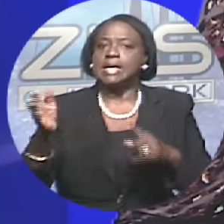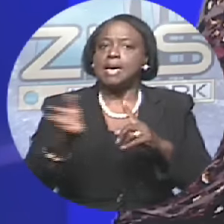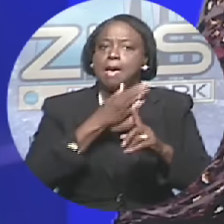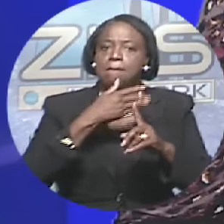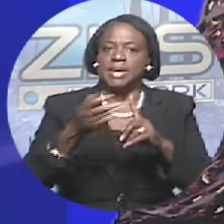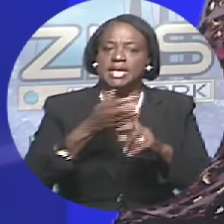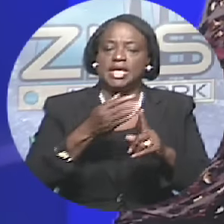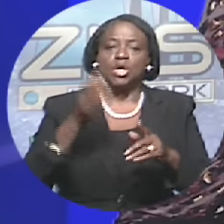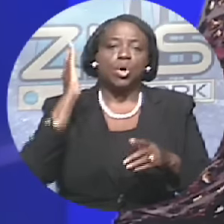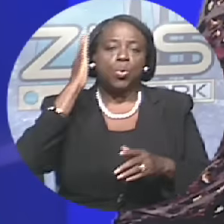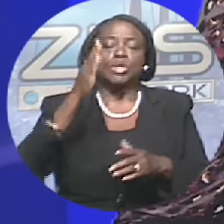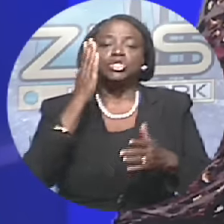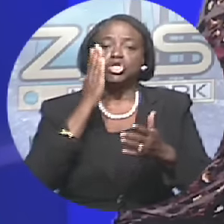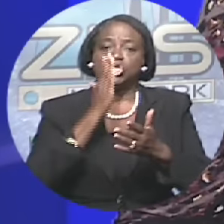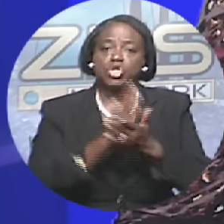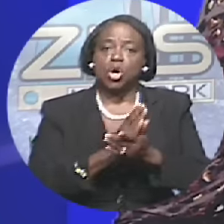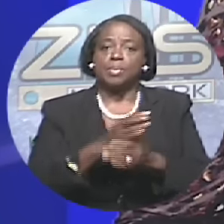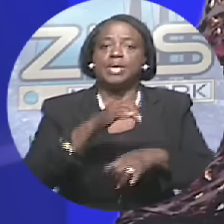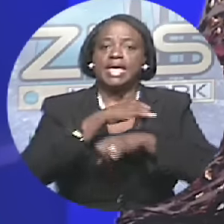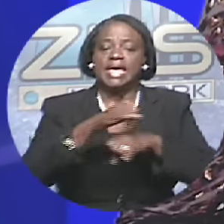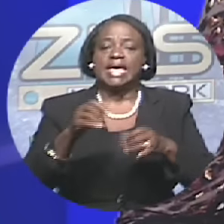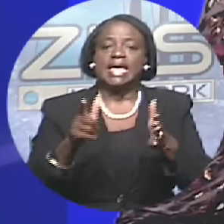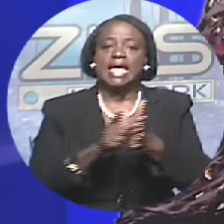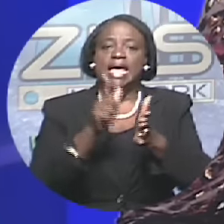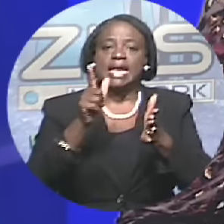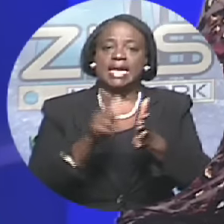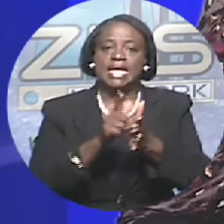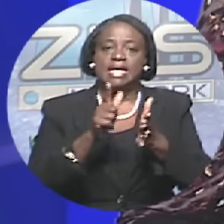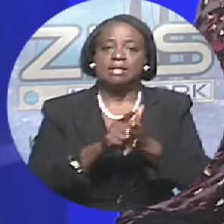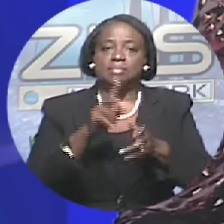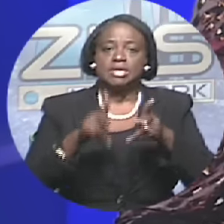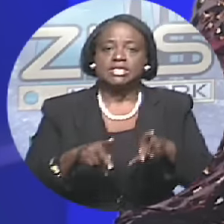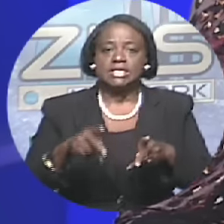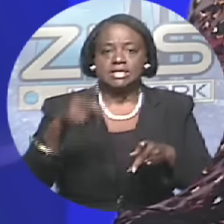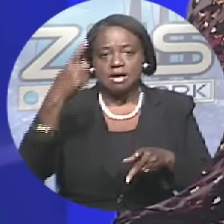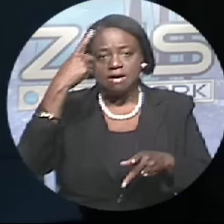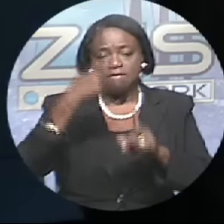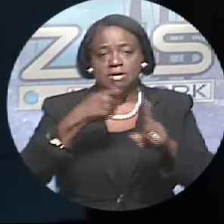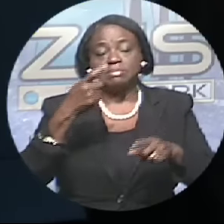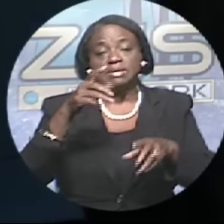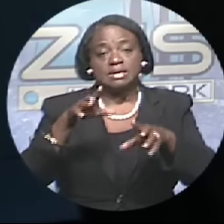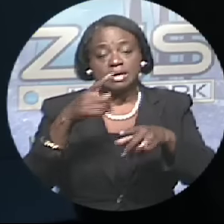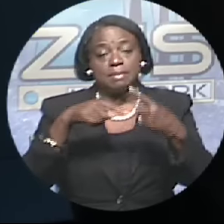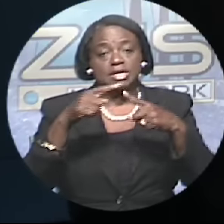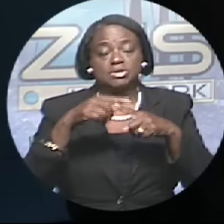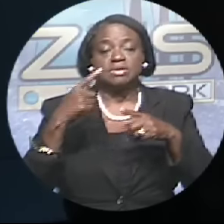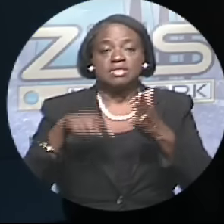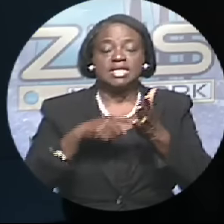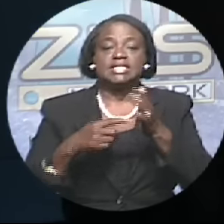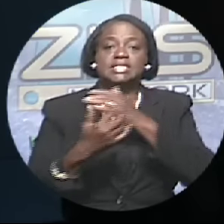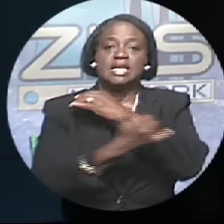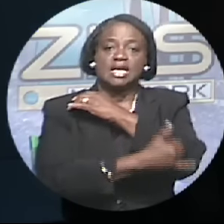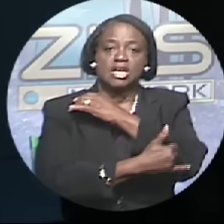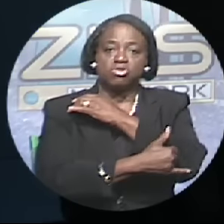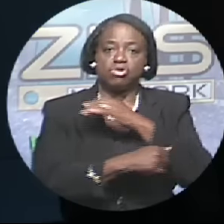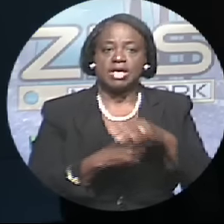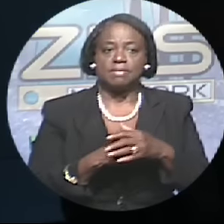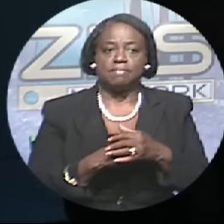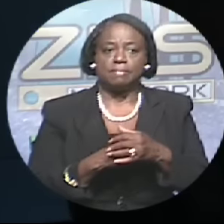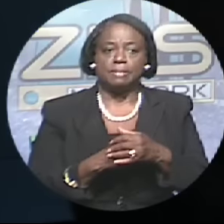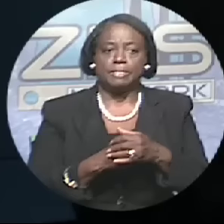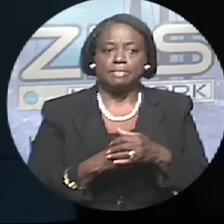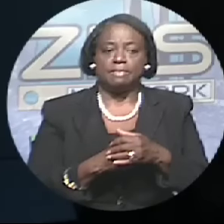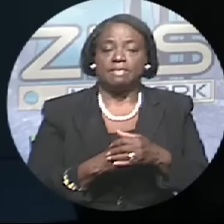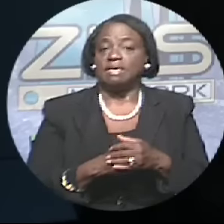illegal migrants from thinking about taking a dangerous voyage to this country. Irreparably harm them physically. If